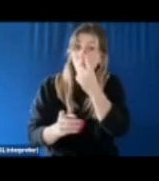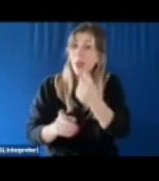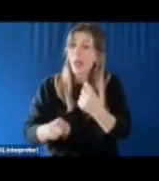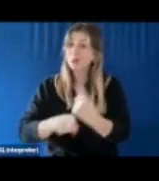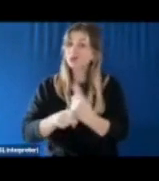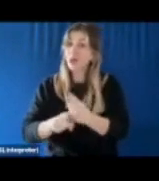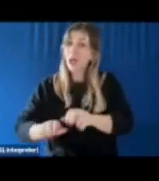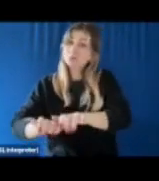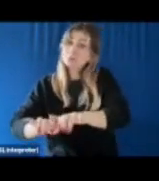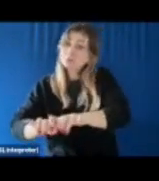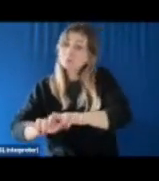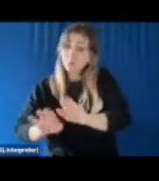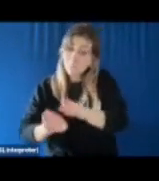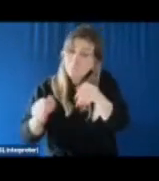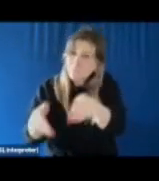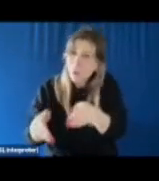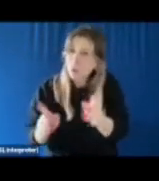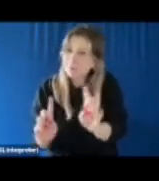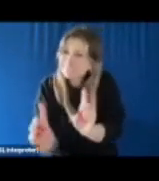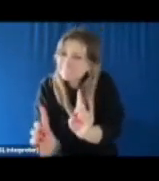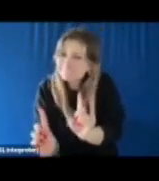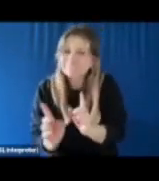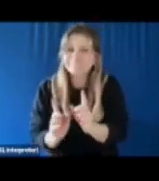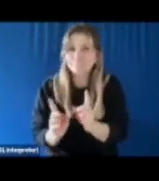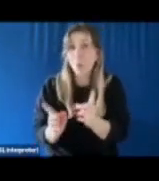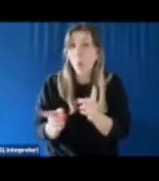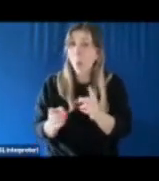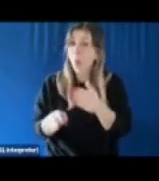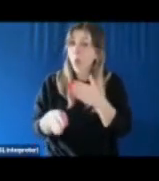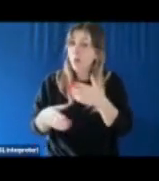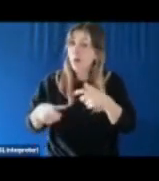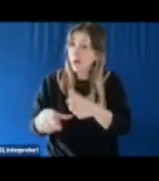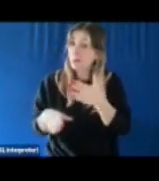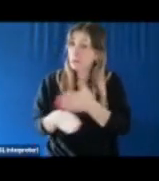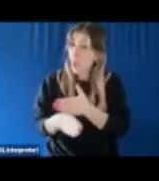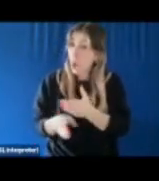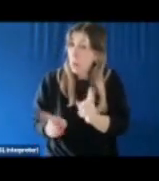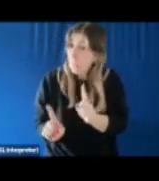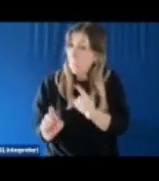out, and what you're working on. It would be really helpful.